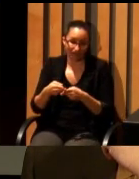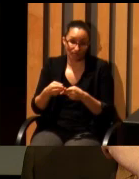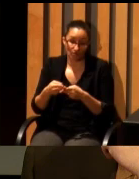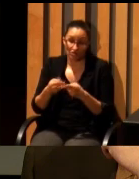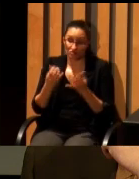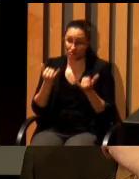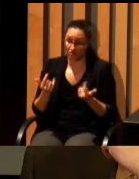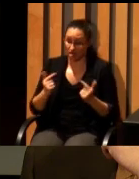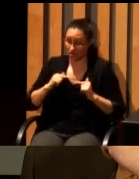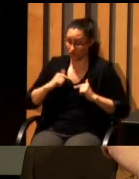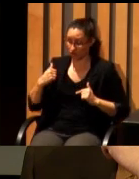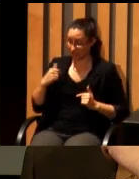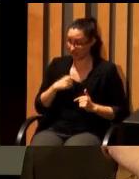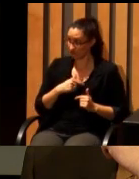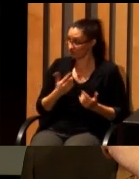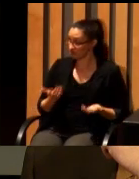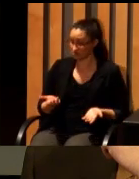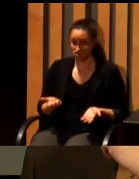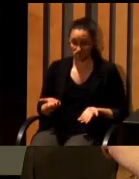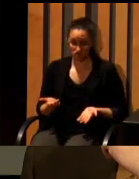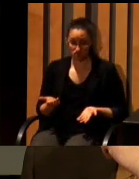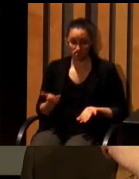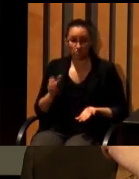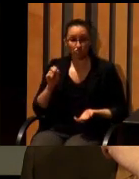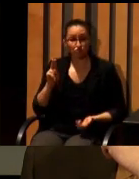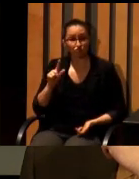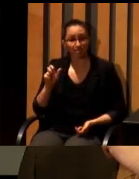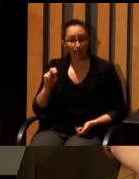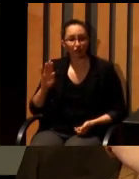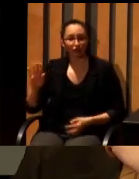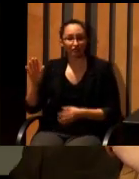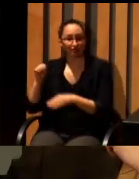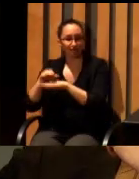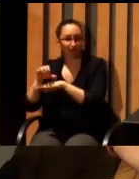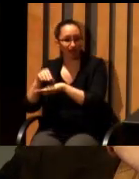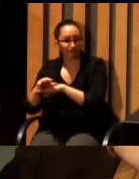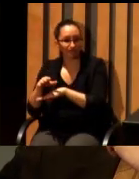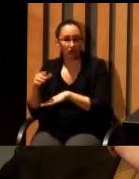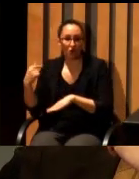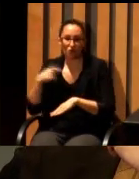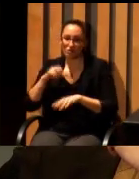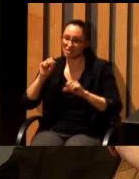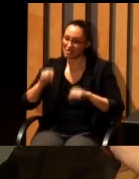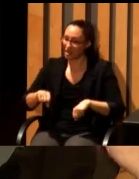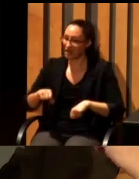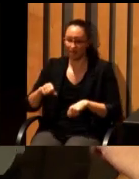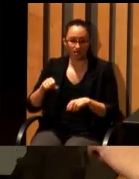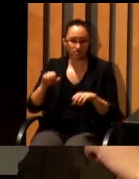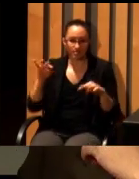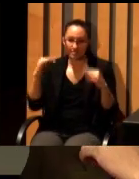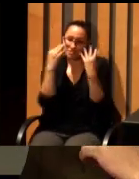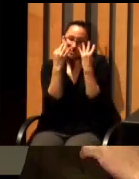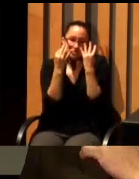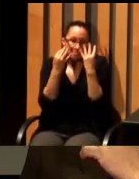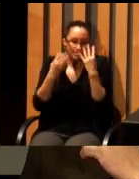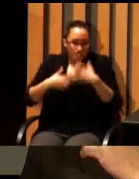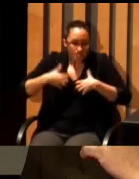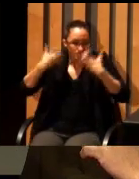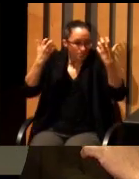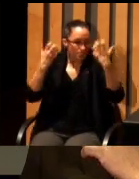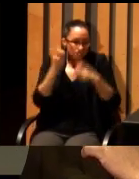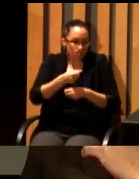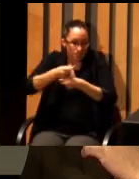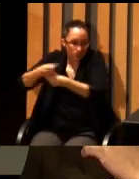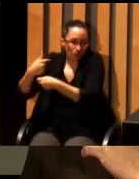us? Well, we could take Suzanne's advice, be the skunks, make a stink at the garden parties and at the tailgates and the